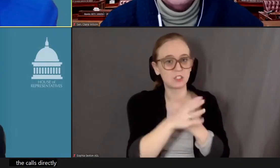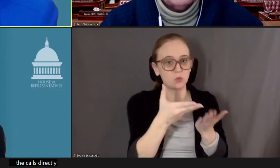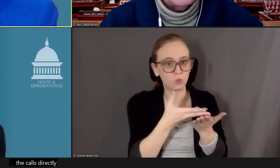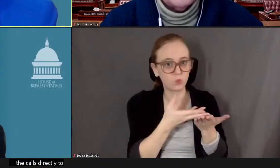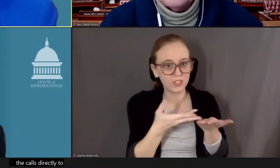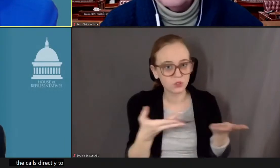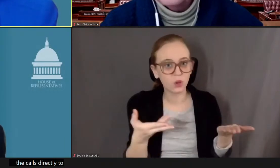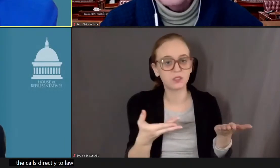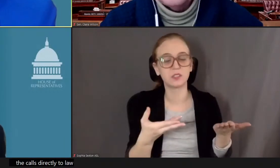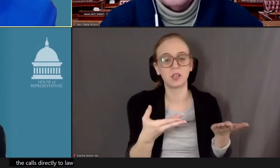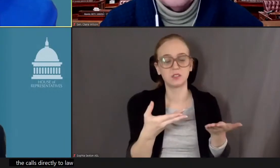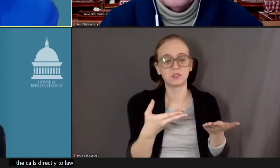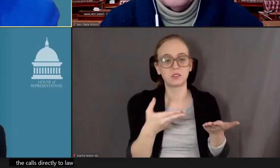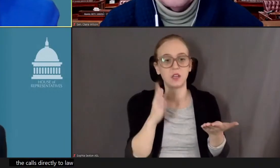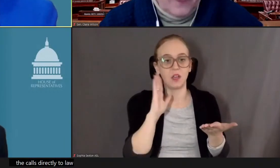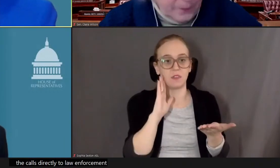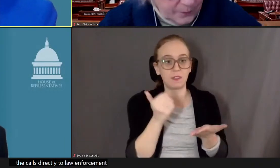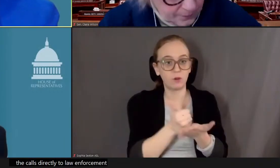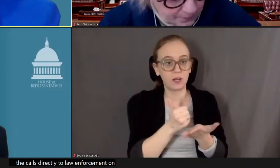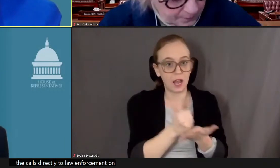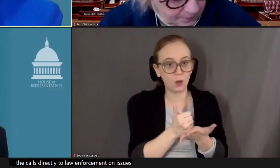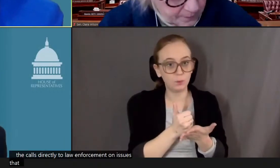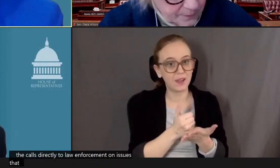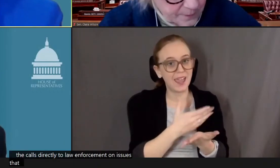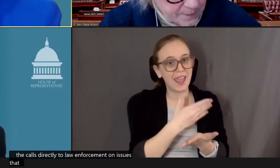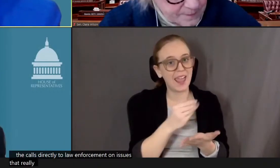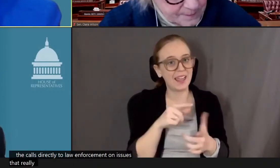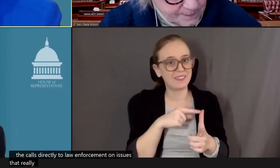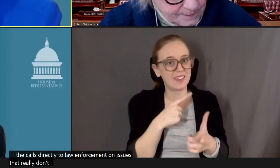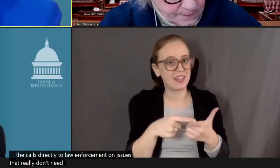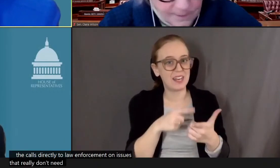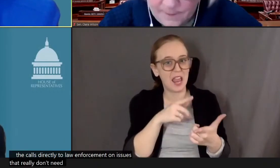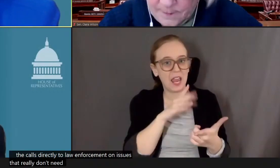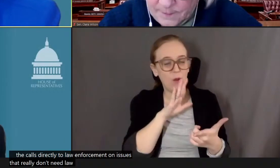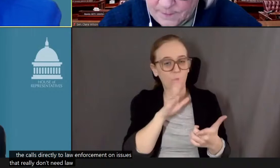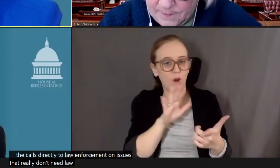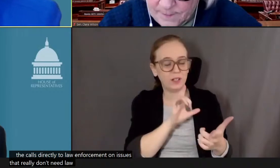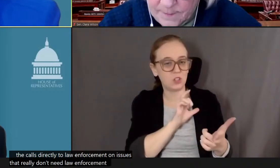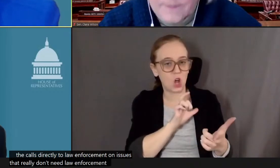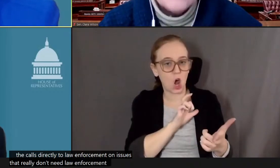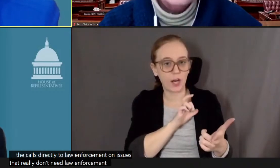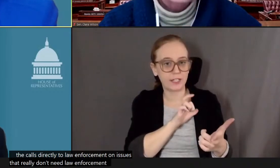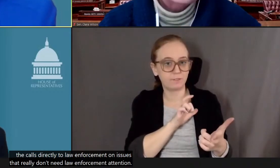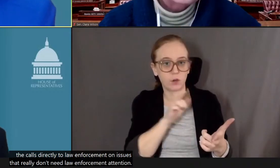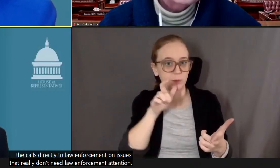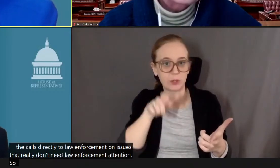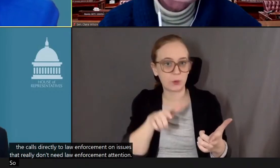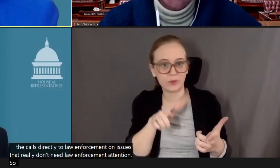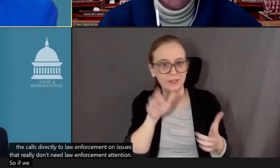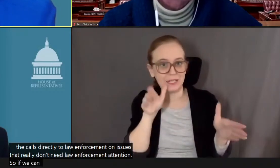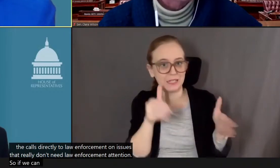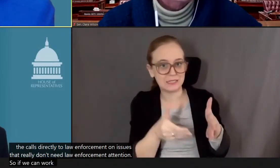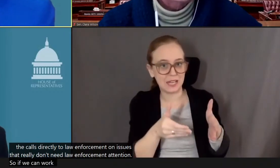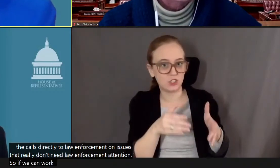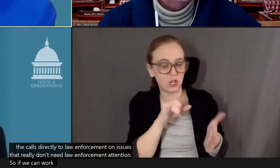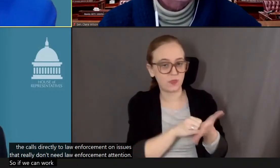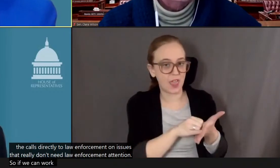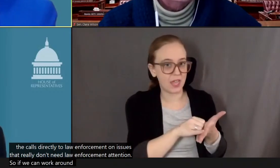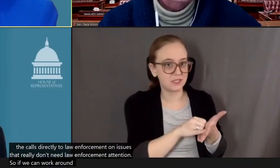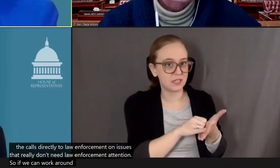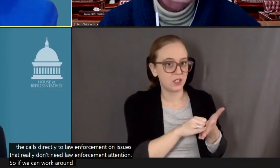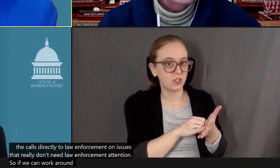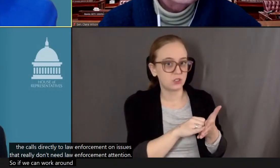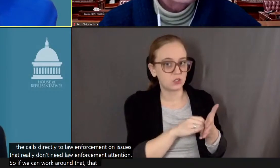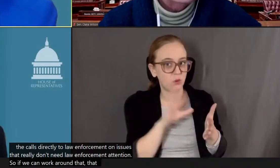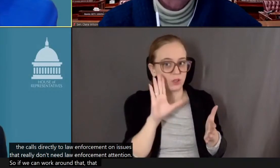on issues that really don't need law enforcement attention. So if we can work around that, that could